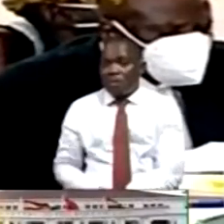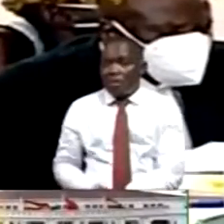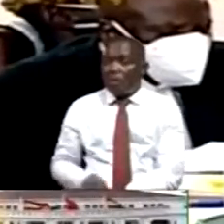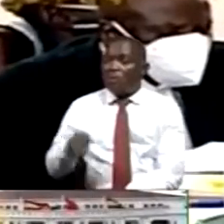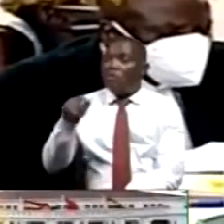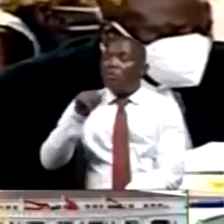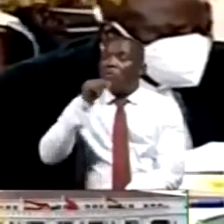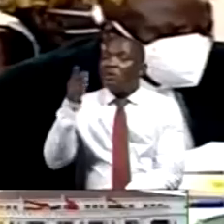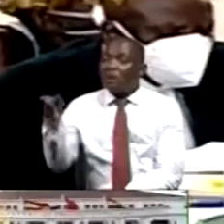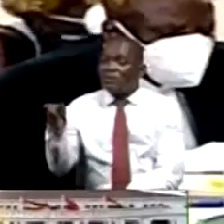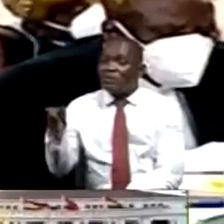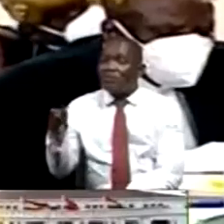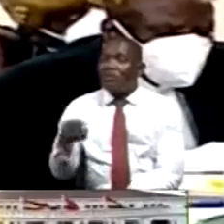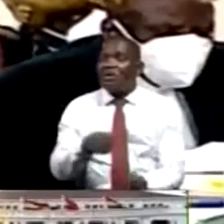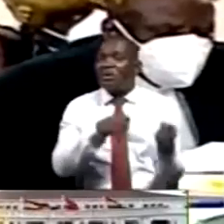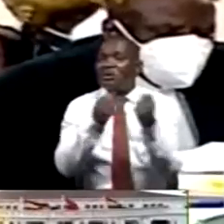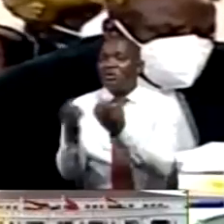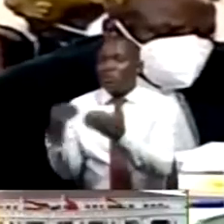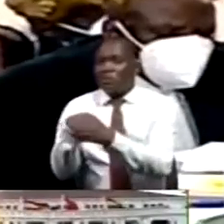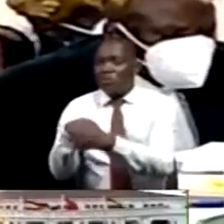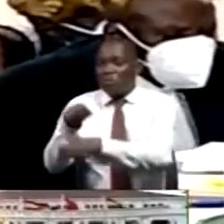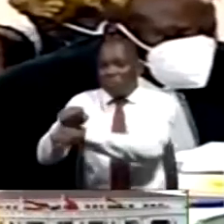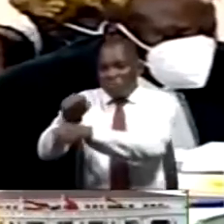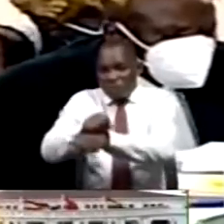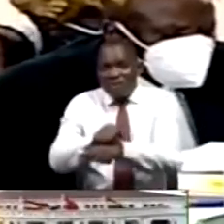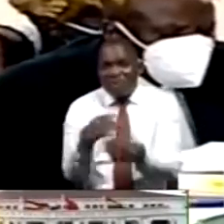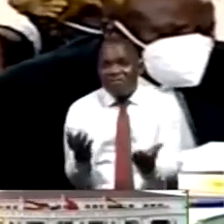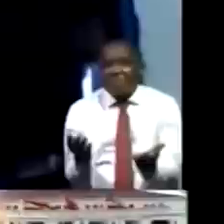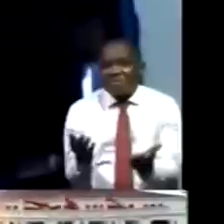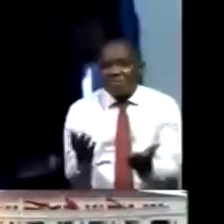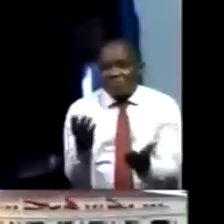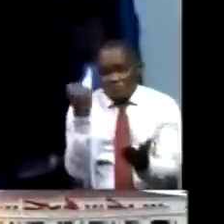the strong room to do the work you are assigned to do?